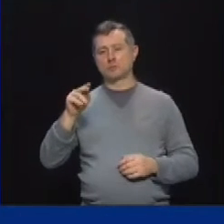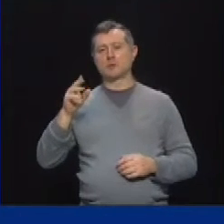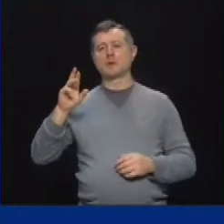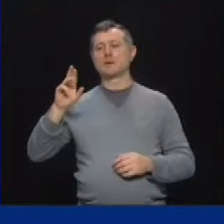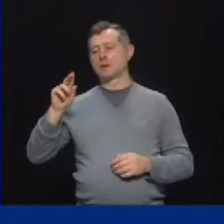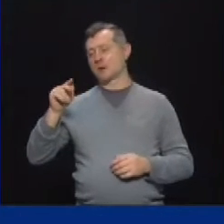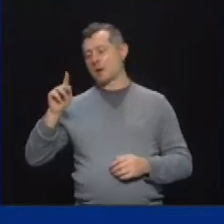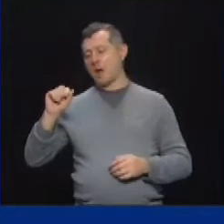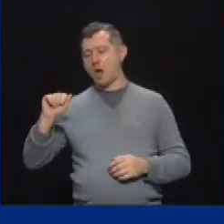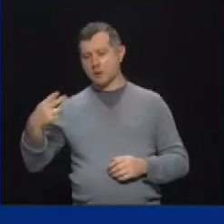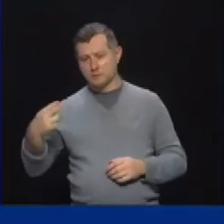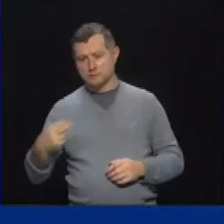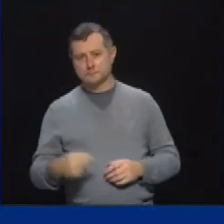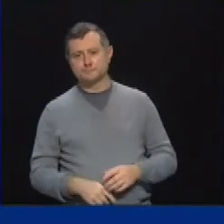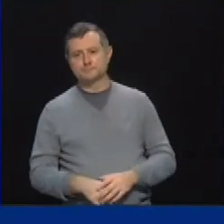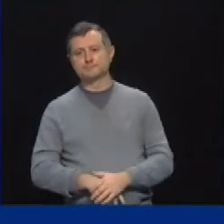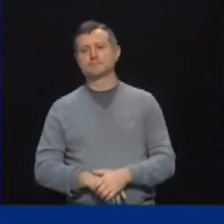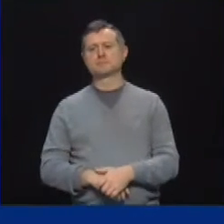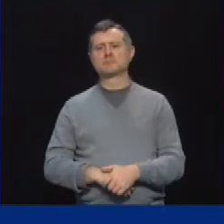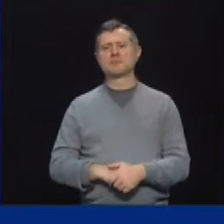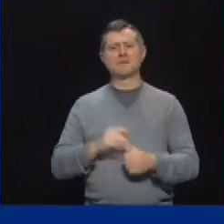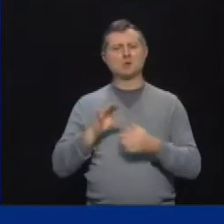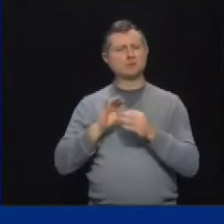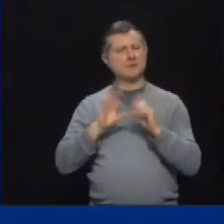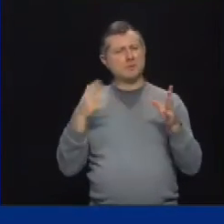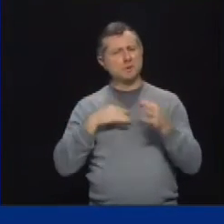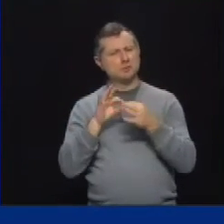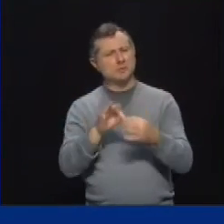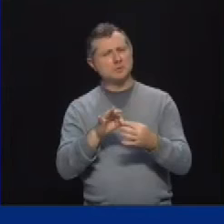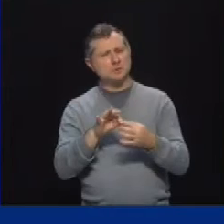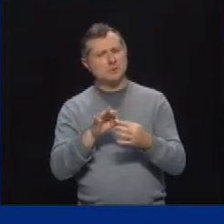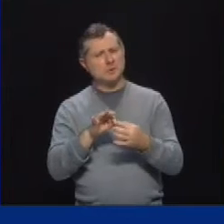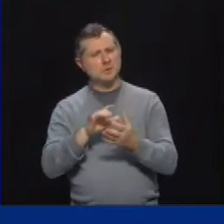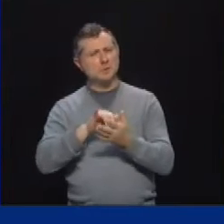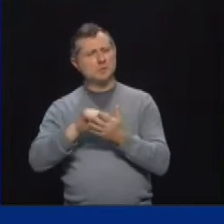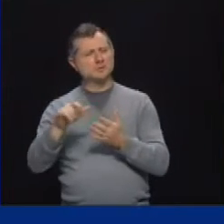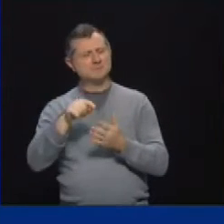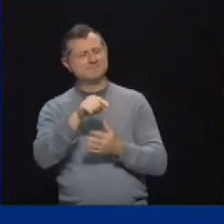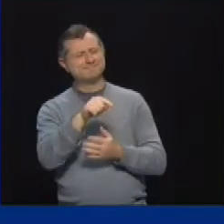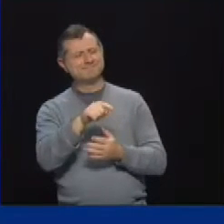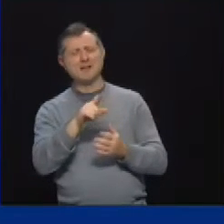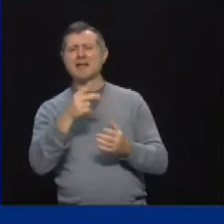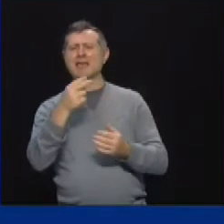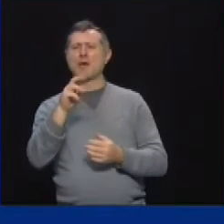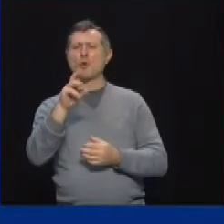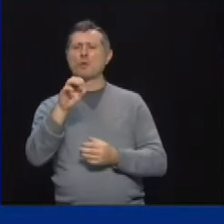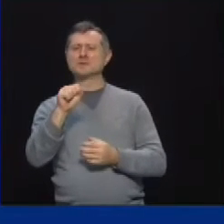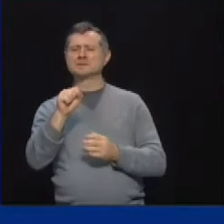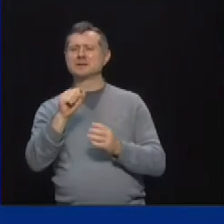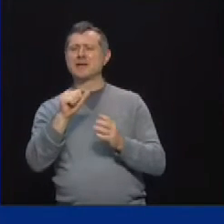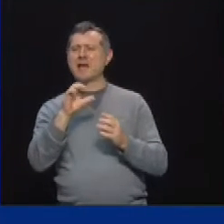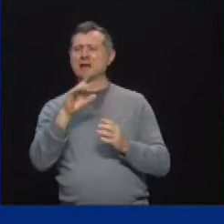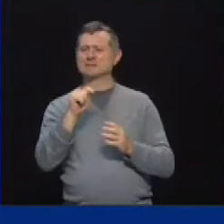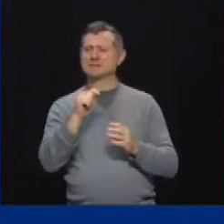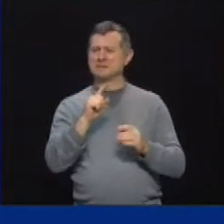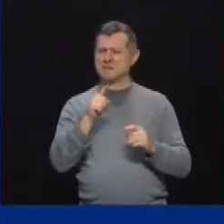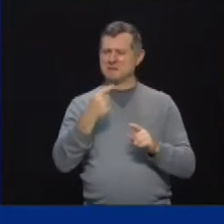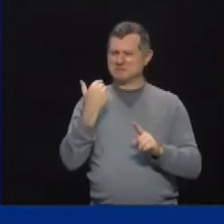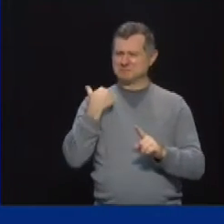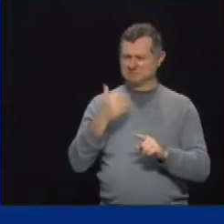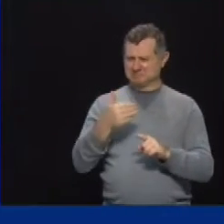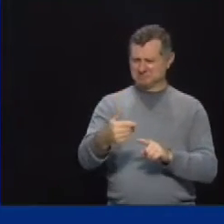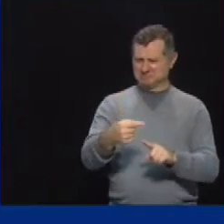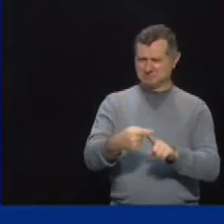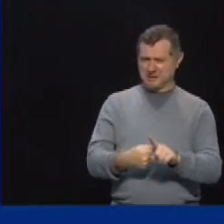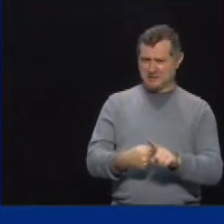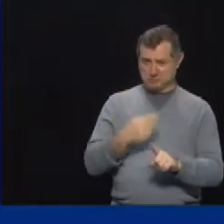HERO Act here. The designation is only through the end of the month. Is there a reason why it was that date? And is that enough time for